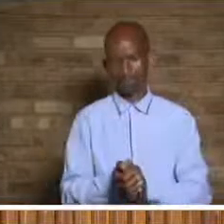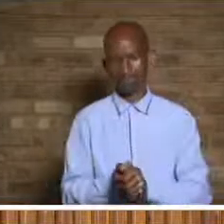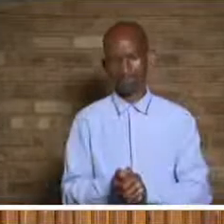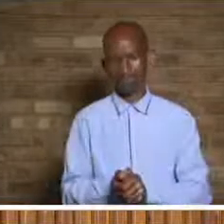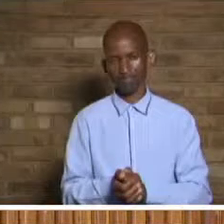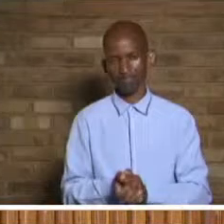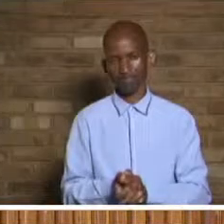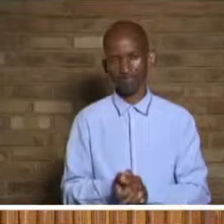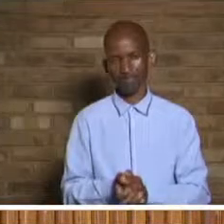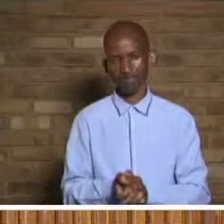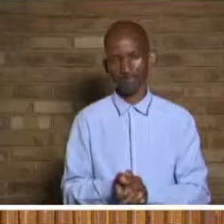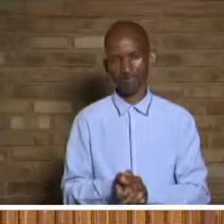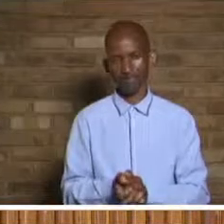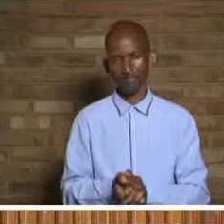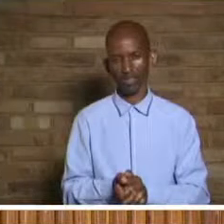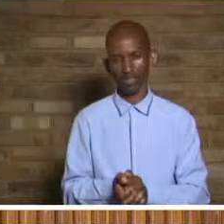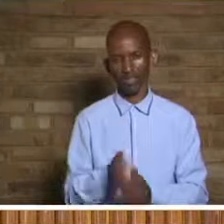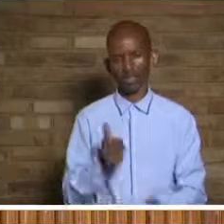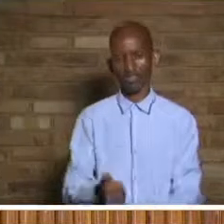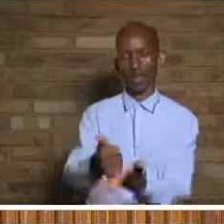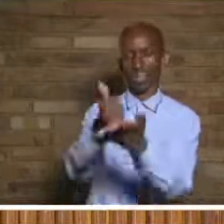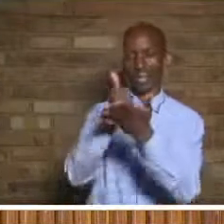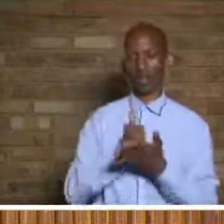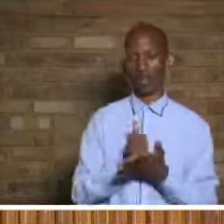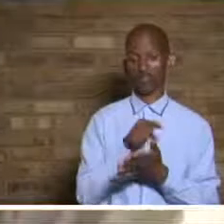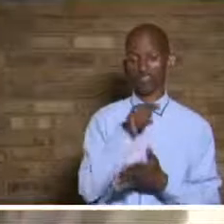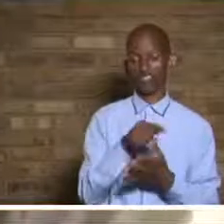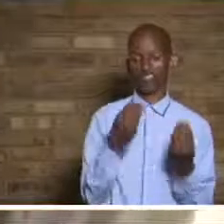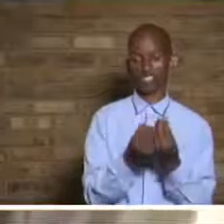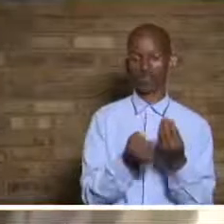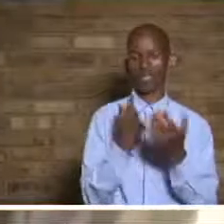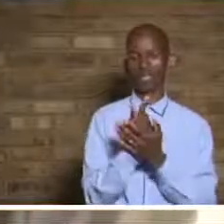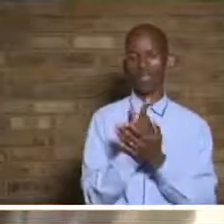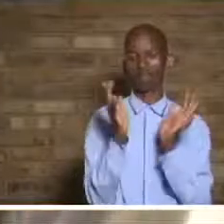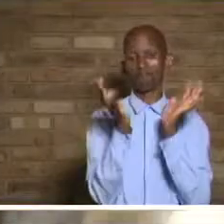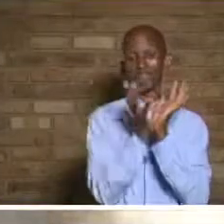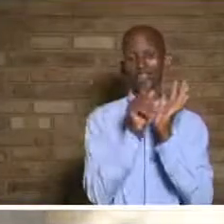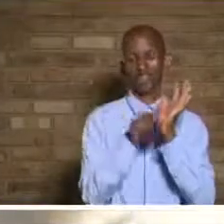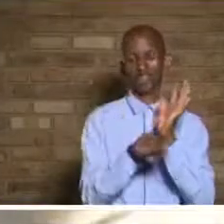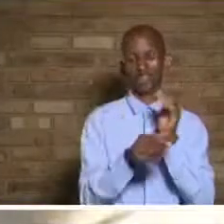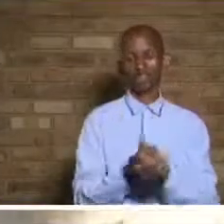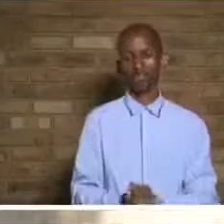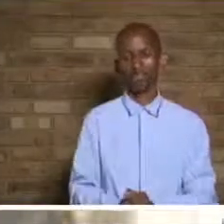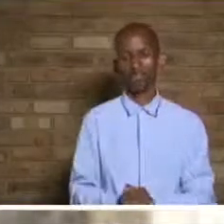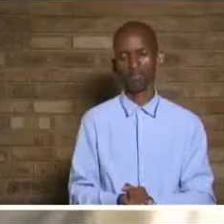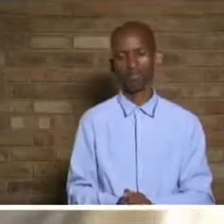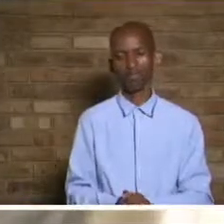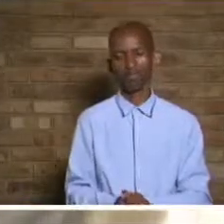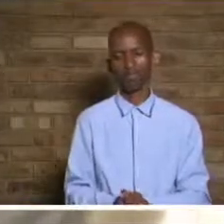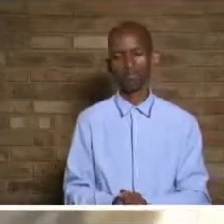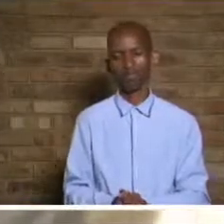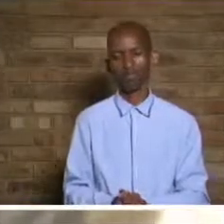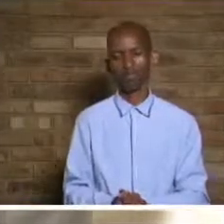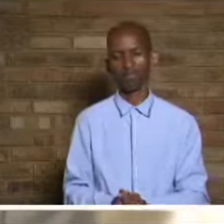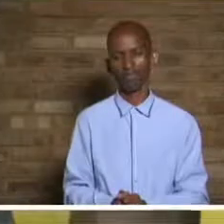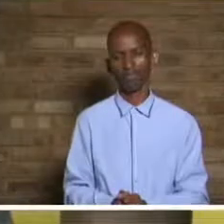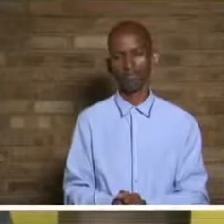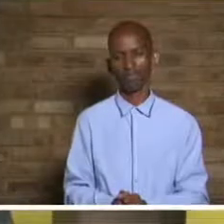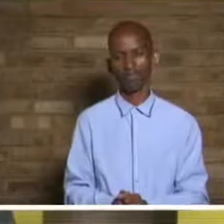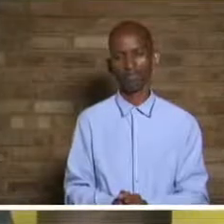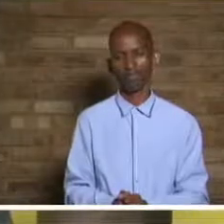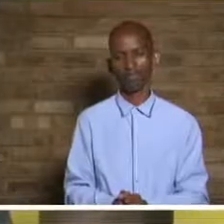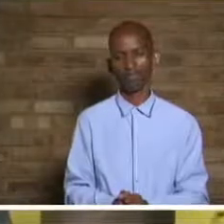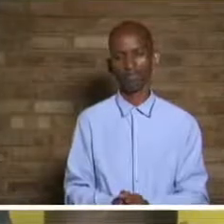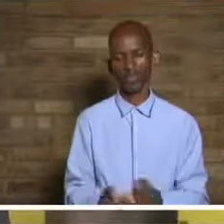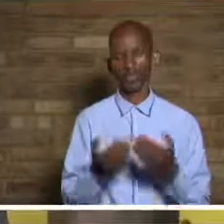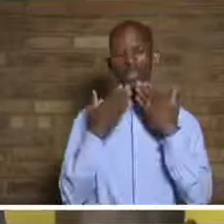abasebenzi beParliament for assisting us for this success. ukuthi nisize kusibe nalo umhlangano ophumelele kanje. Thanks very